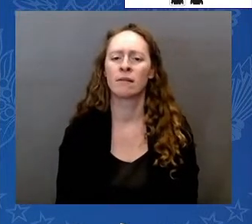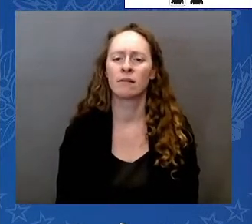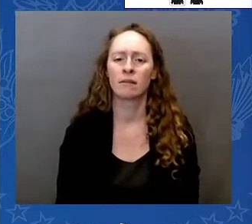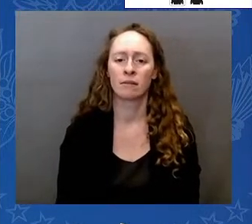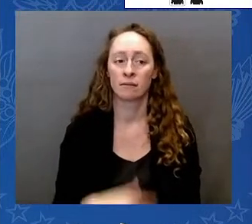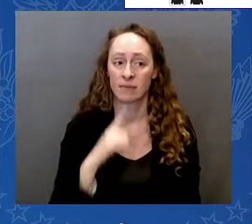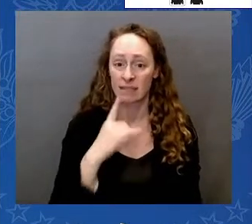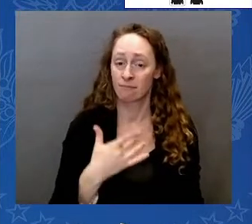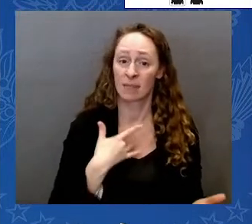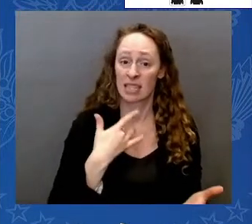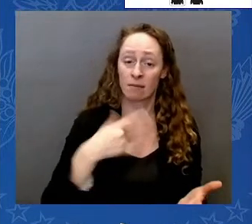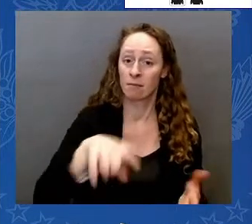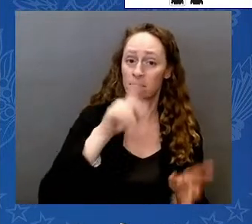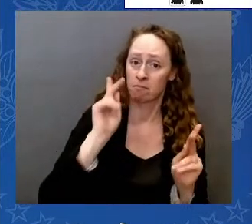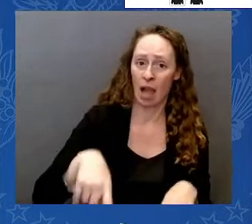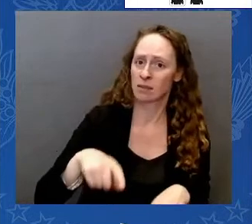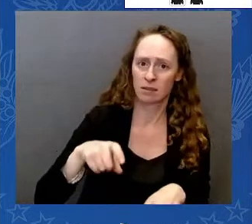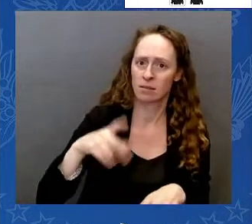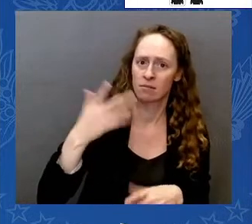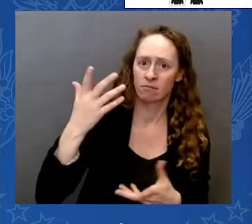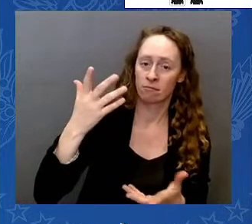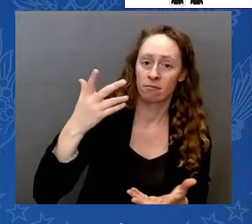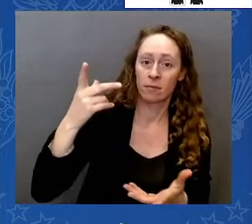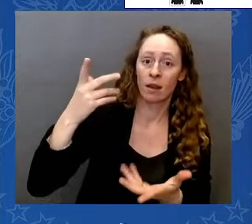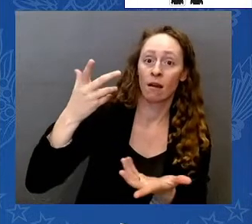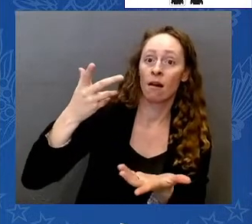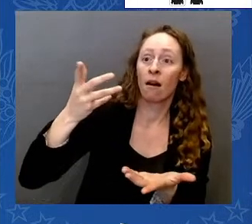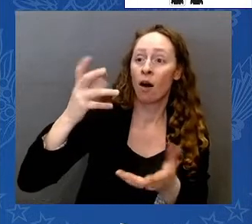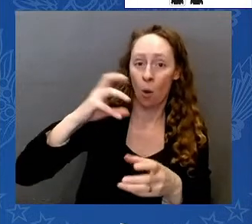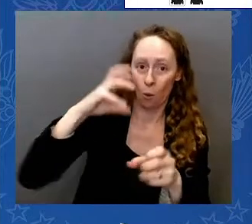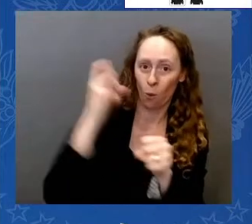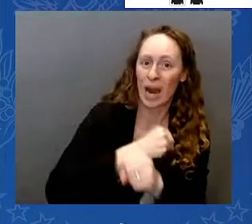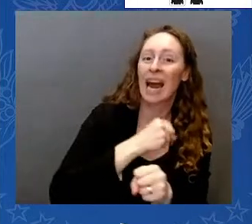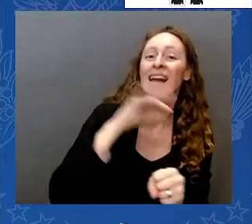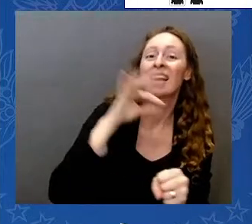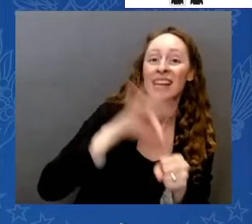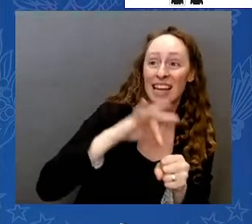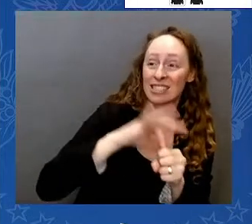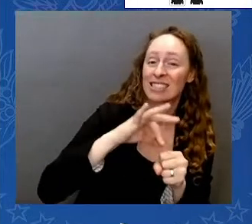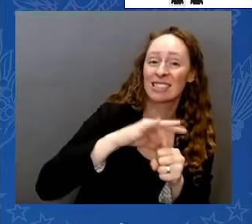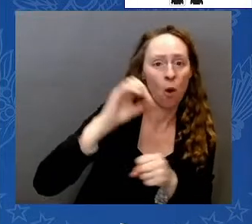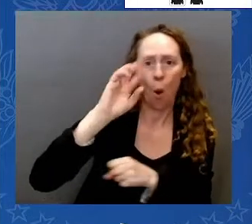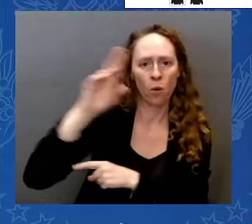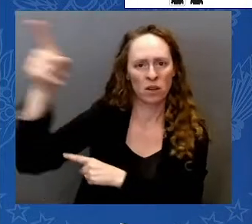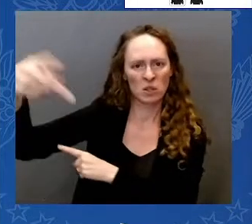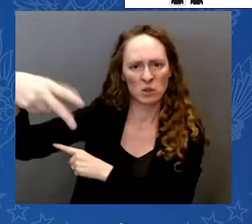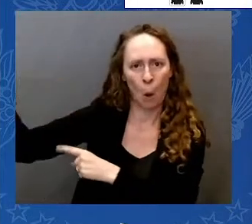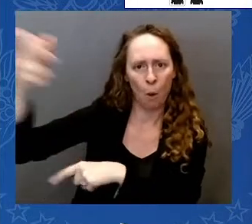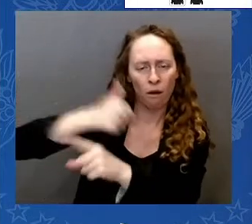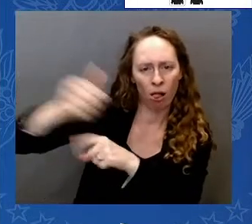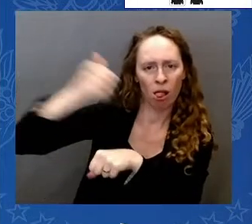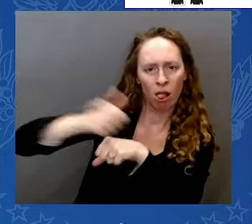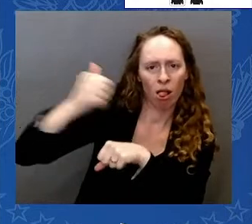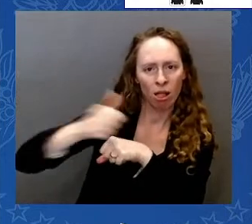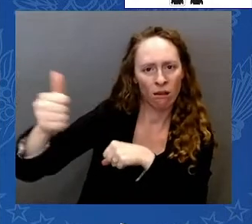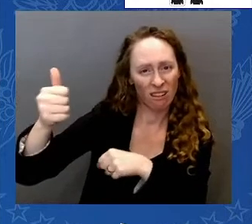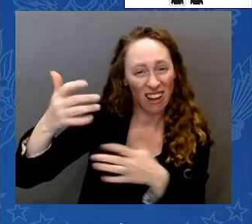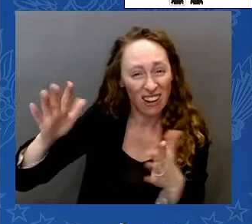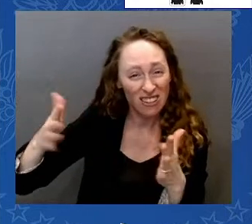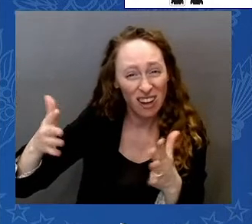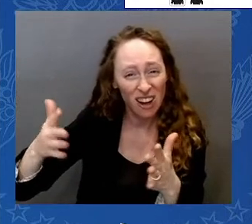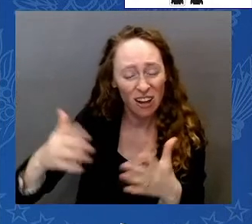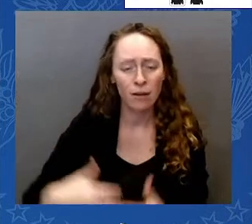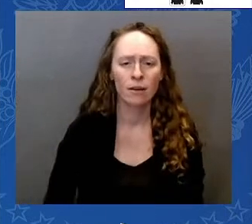in fact you're in a situation where, you know, a group of people attack the Capitol like we've never seen, smash down the doors, go after